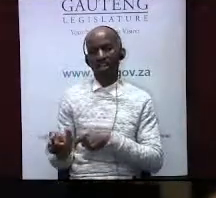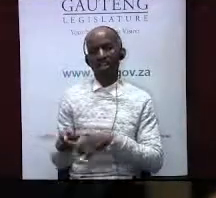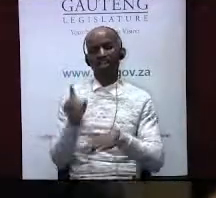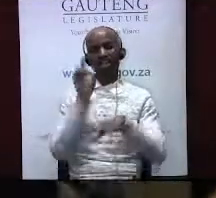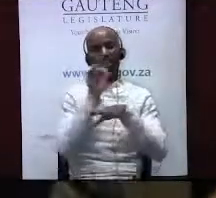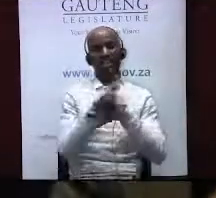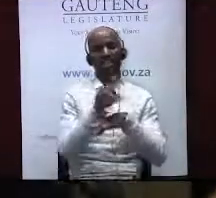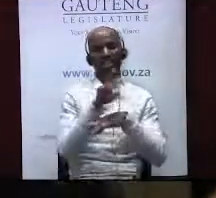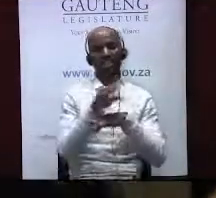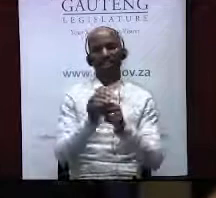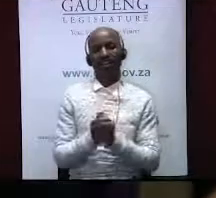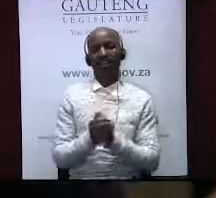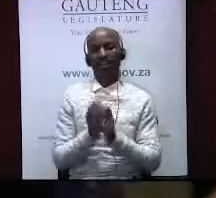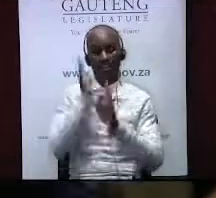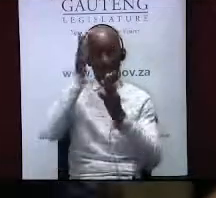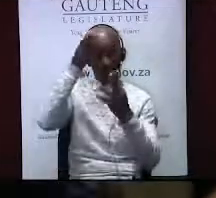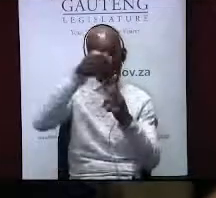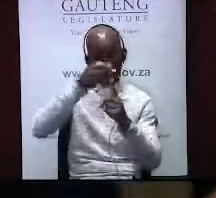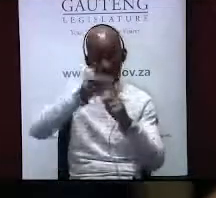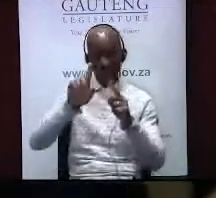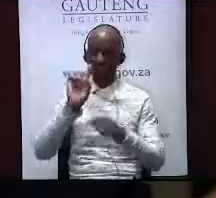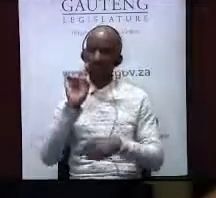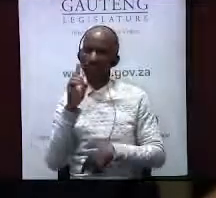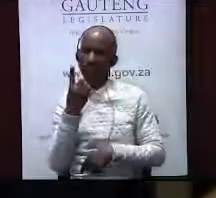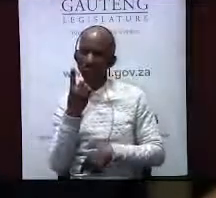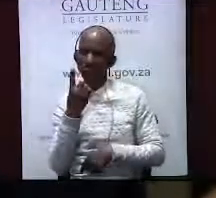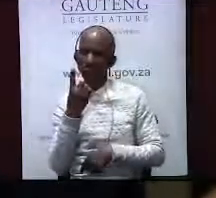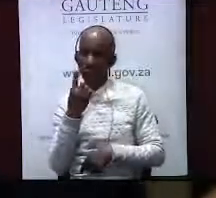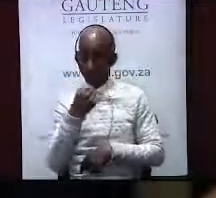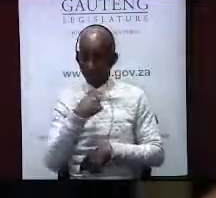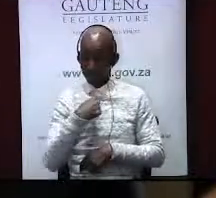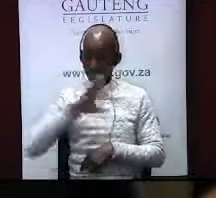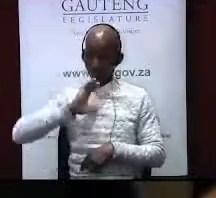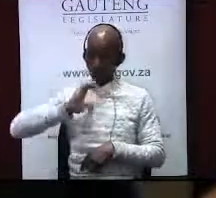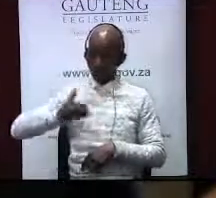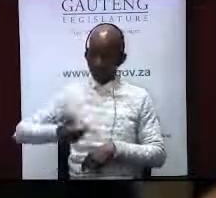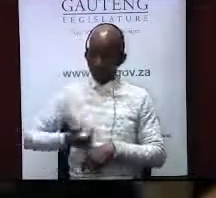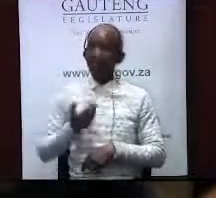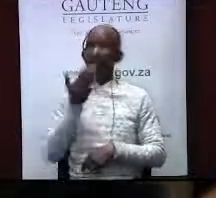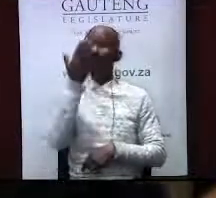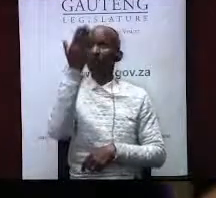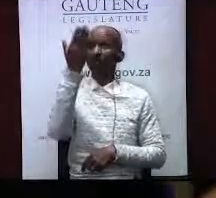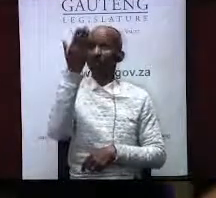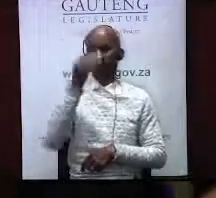a therapist. But first of all, I'm a woman of God.